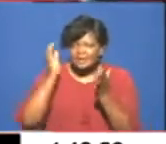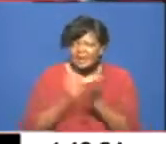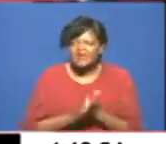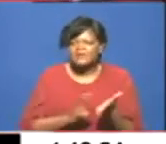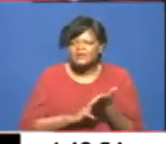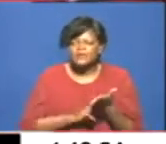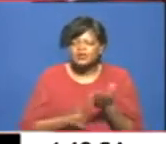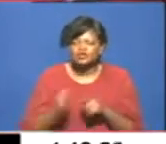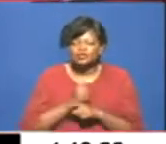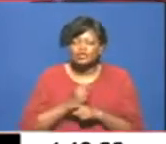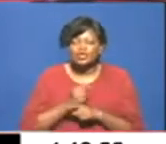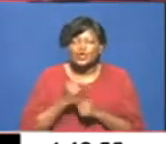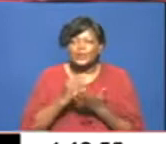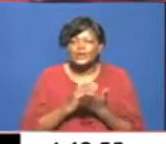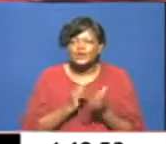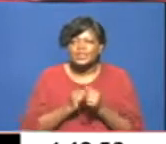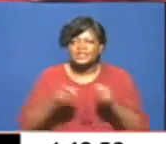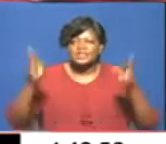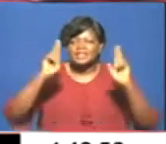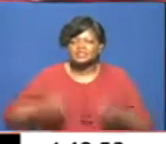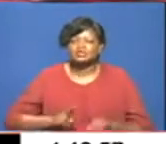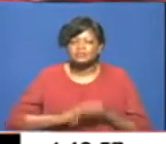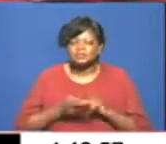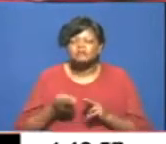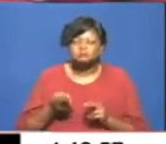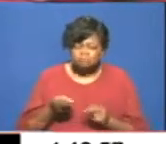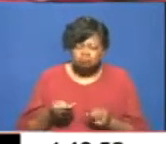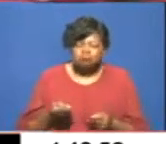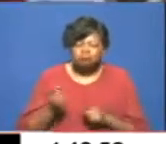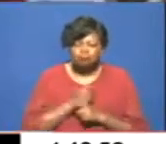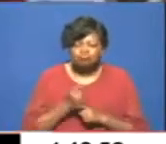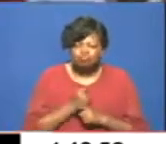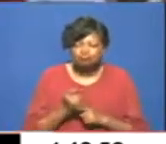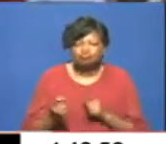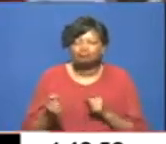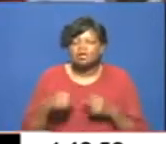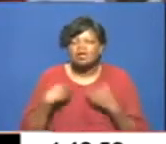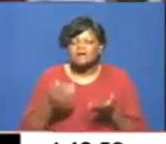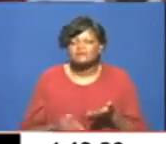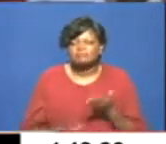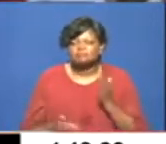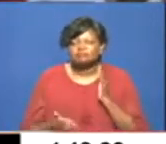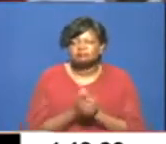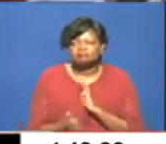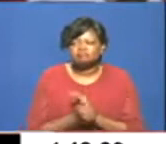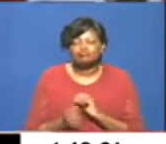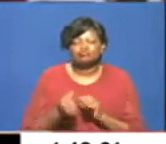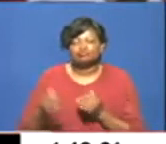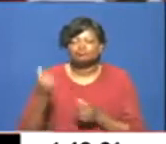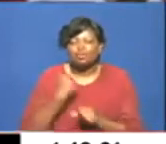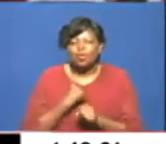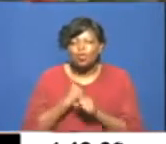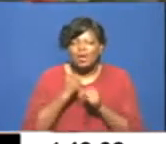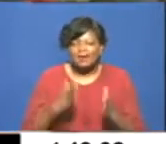training programs with international standards to train and provide skills to aspiring employees and feed the growing labor market in the developing